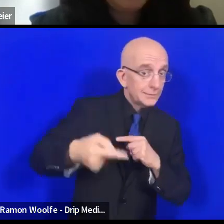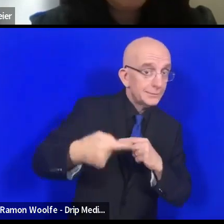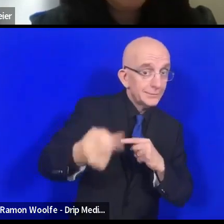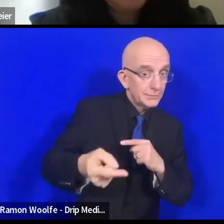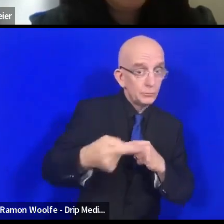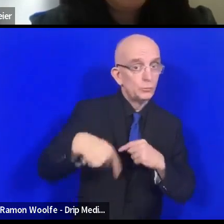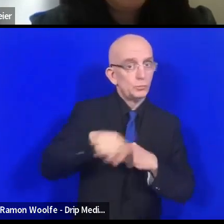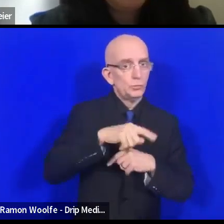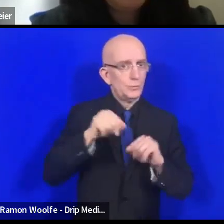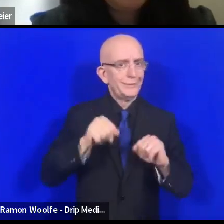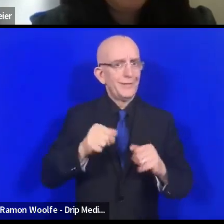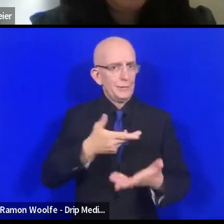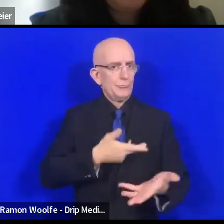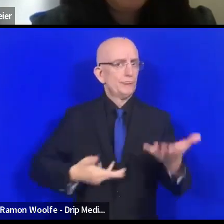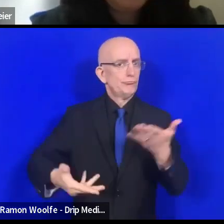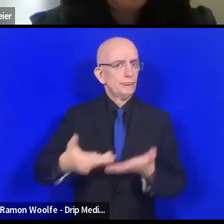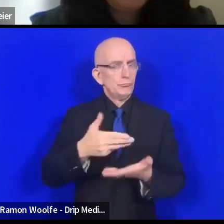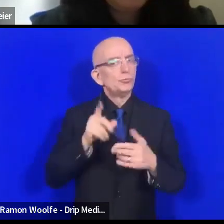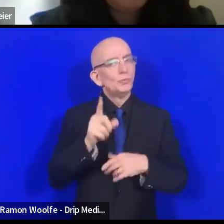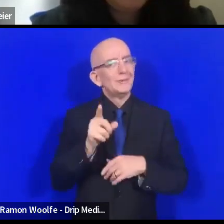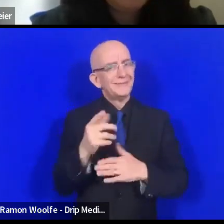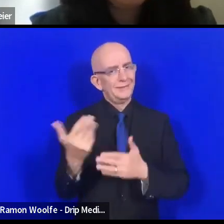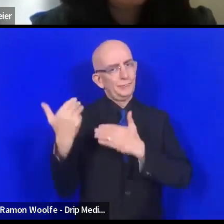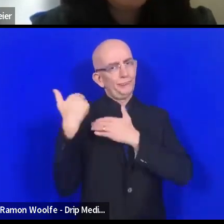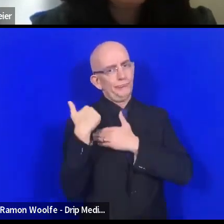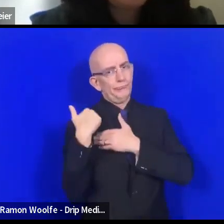That's another key word